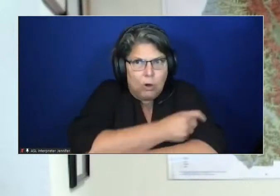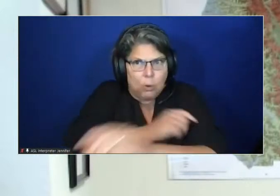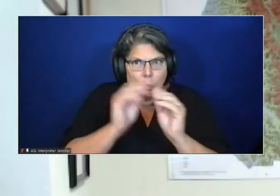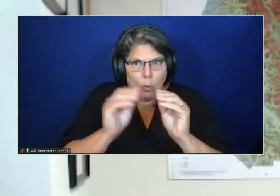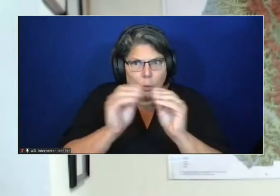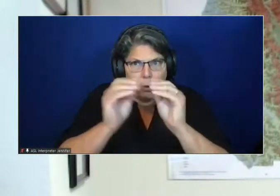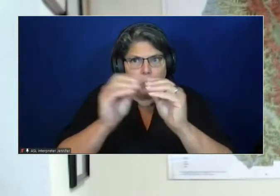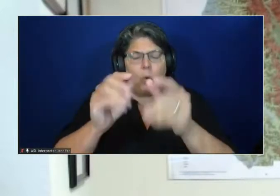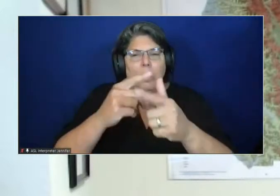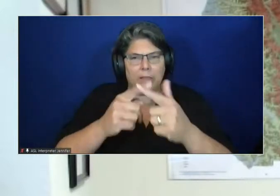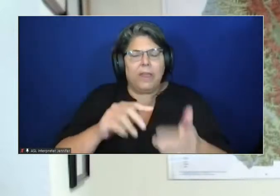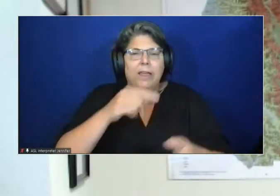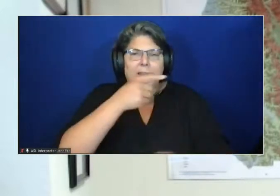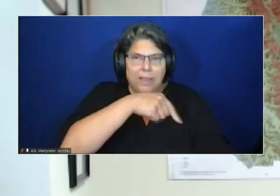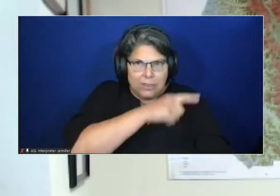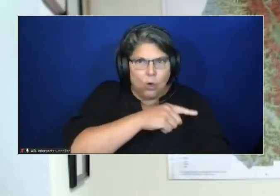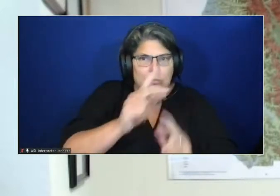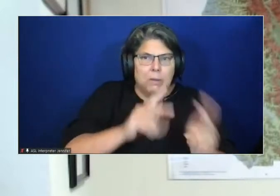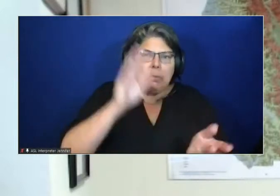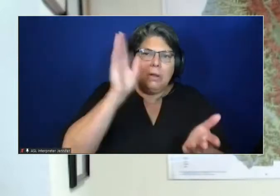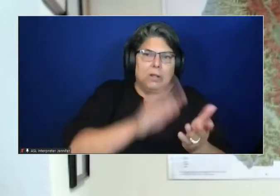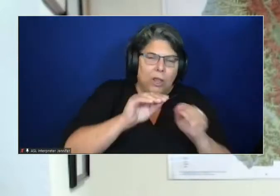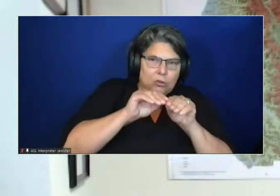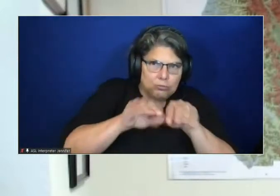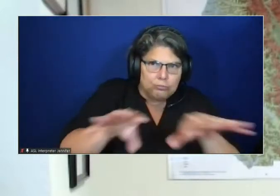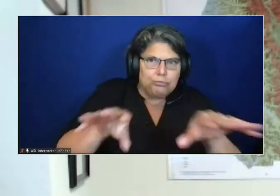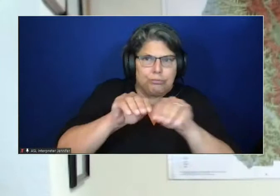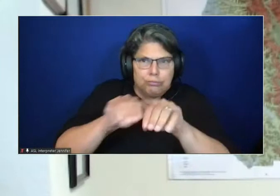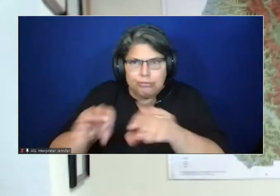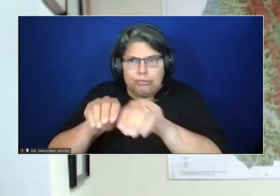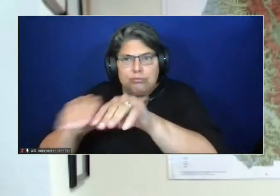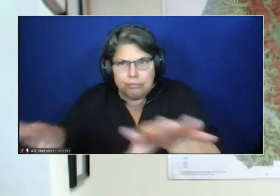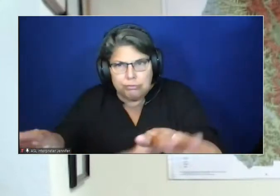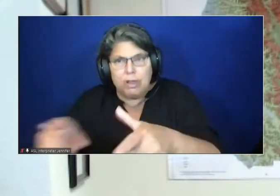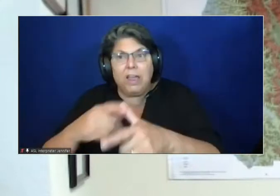less likelihood for a bad mutation to emerge.